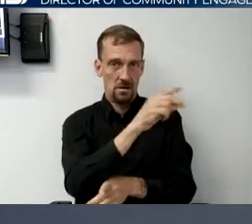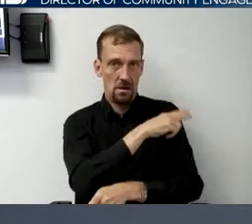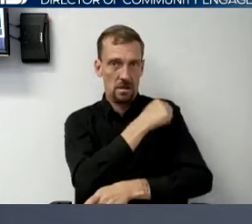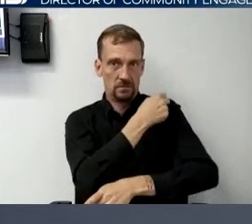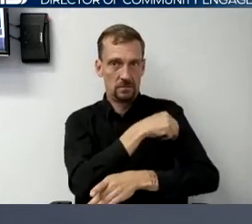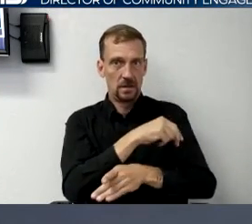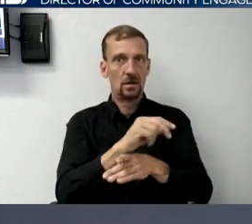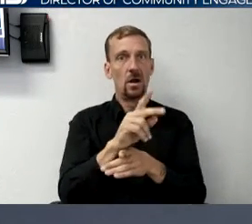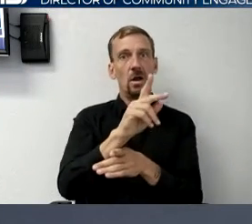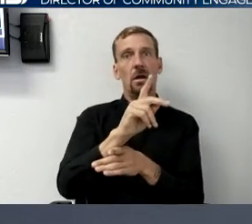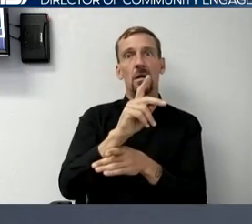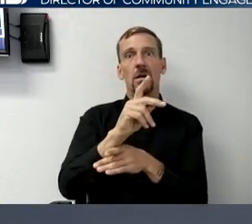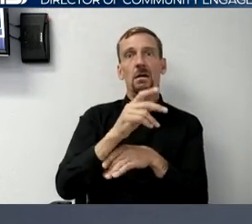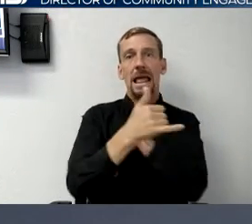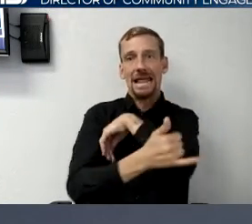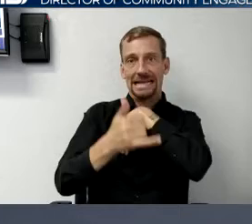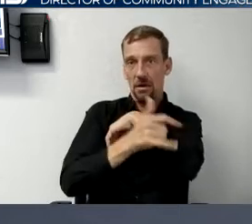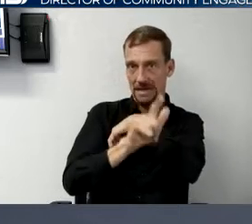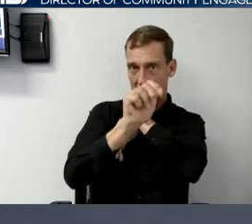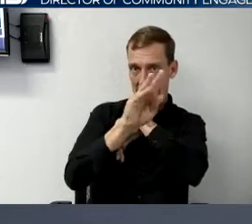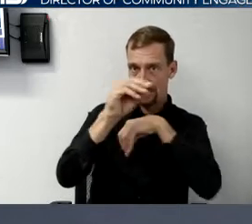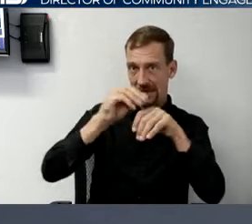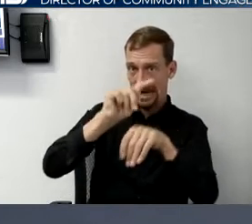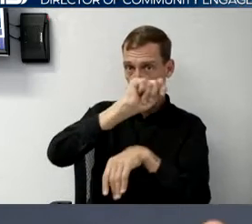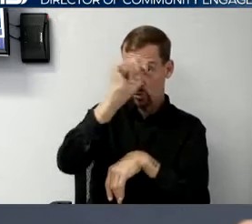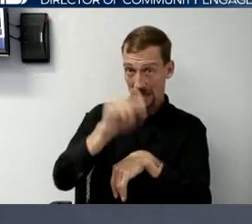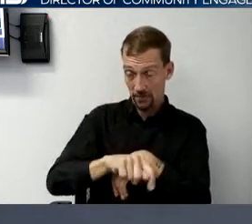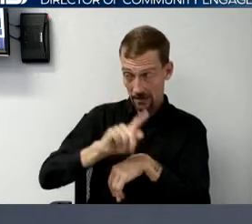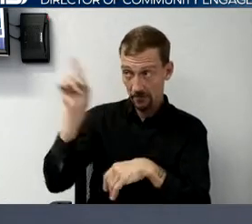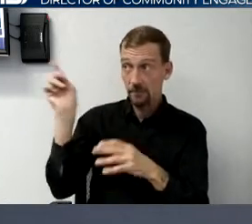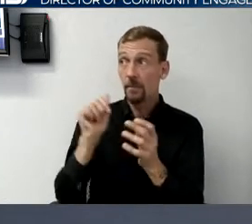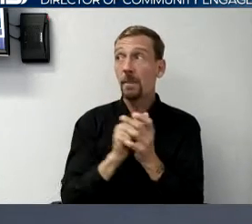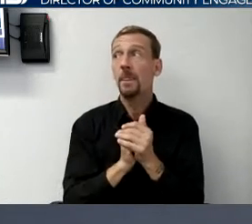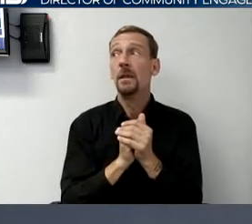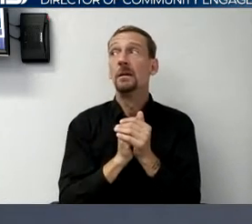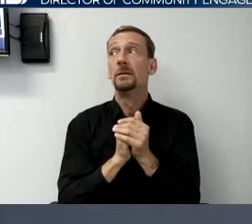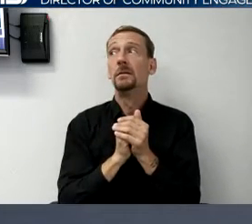the county lab that's located in Tulare,